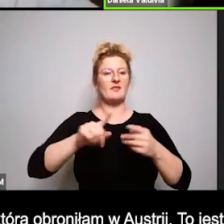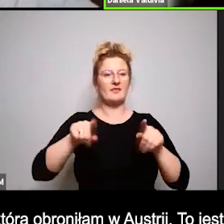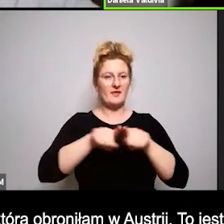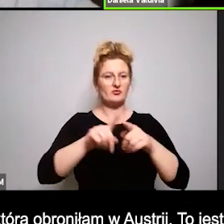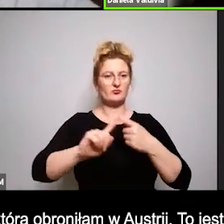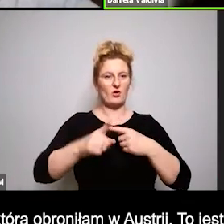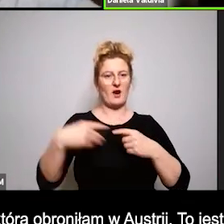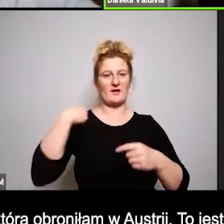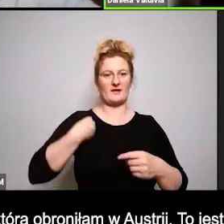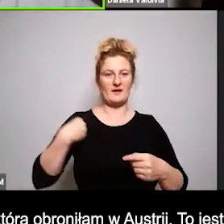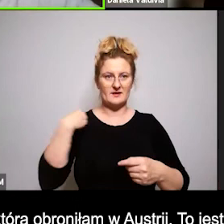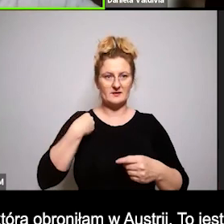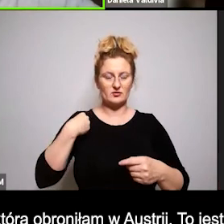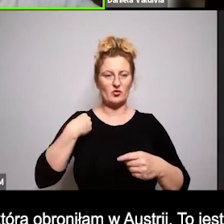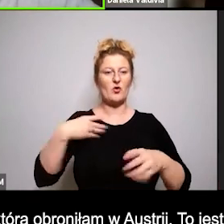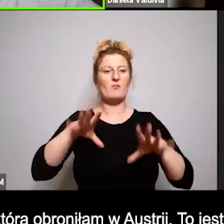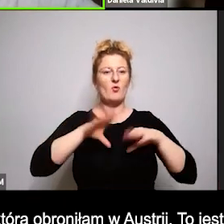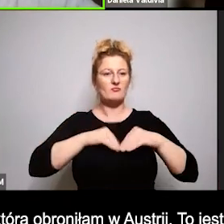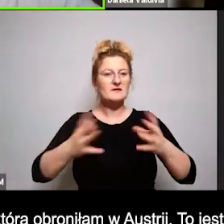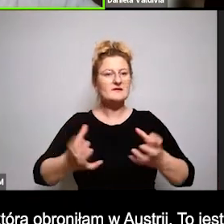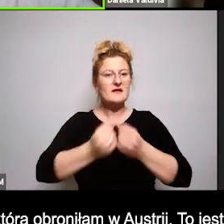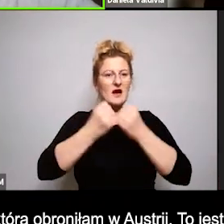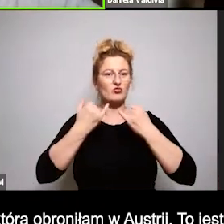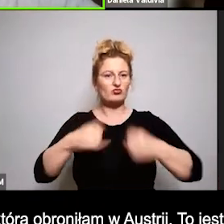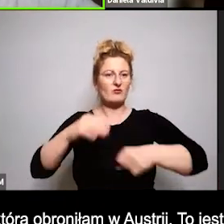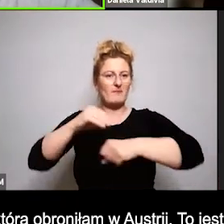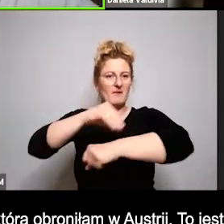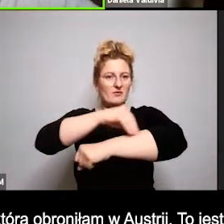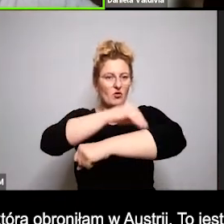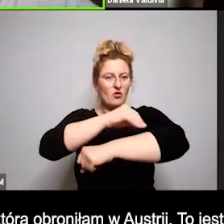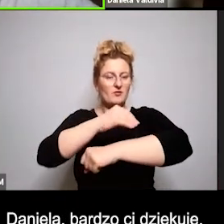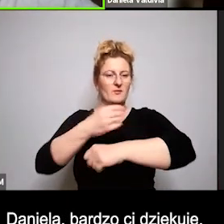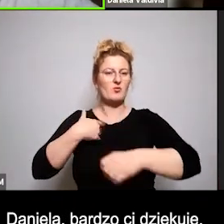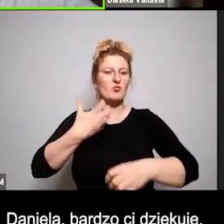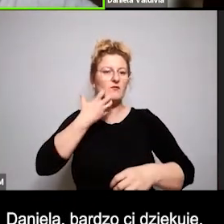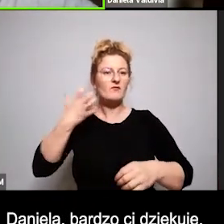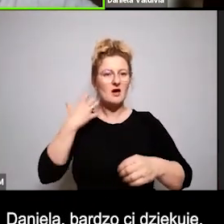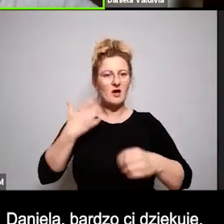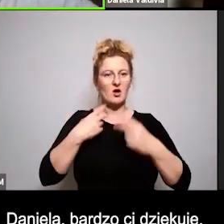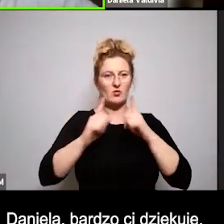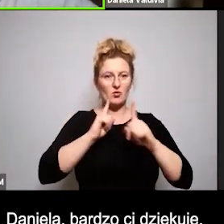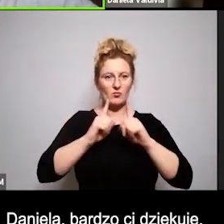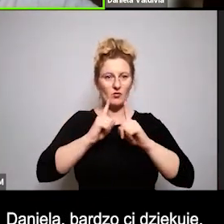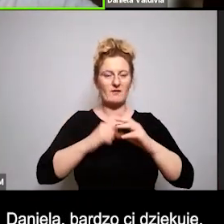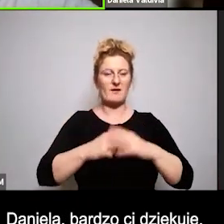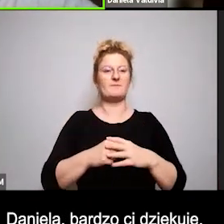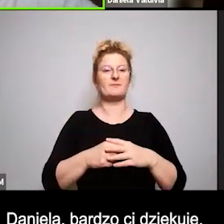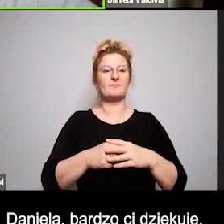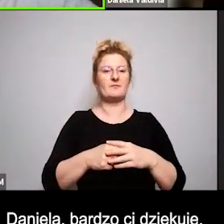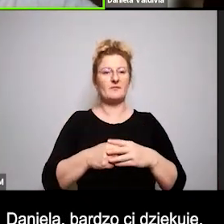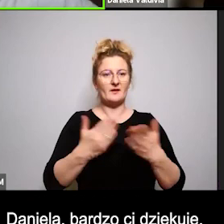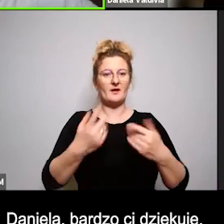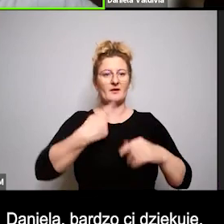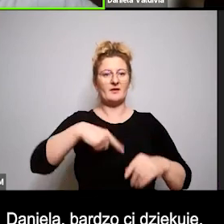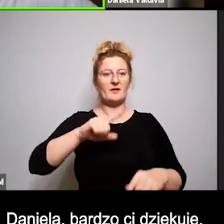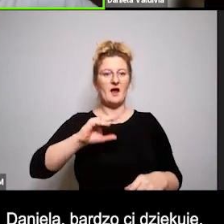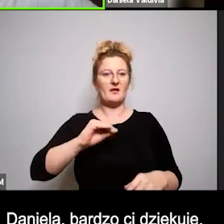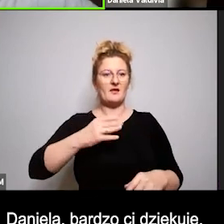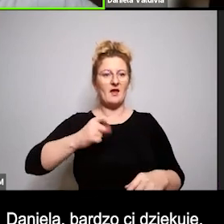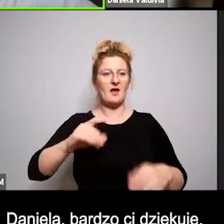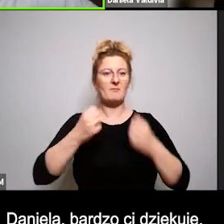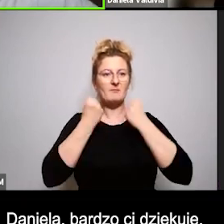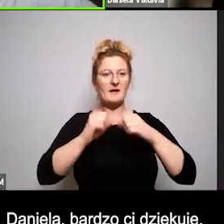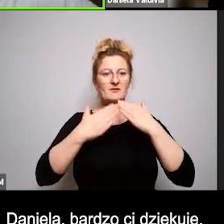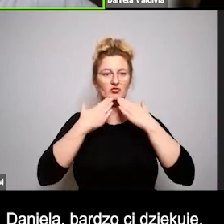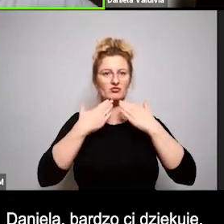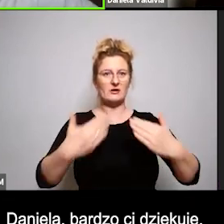there. Okay, thank you. I would like to thank you very much. It was so interesting, and you are so inspiring,